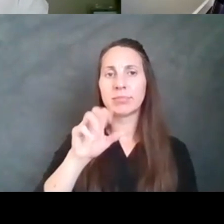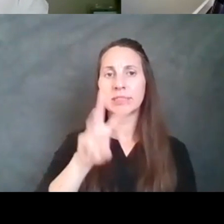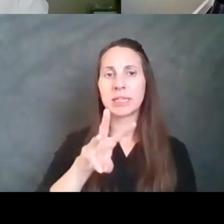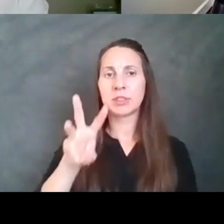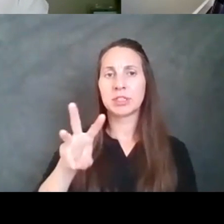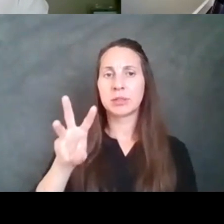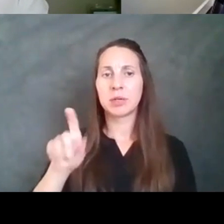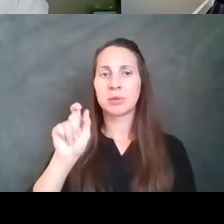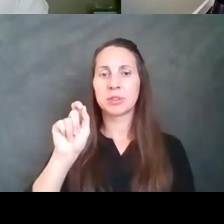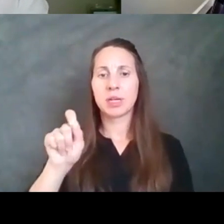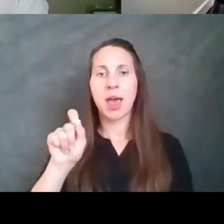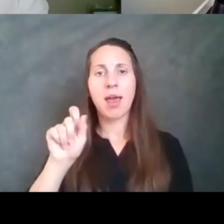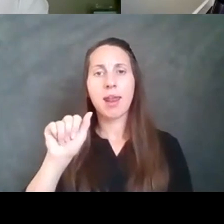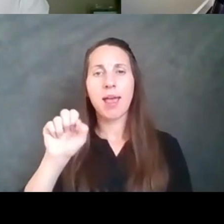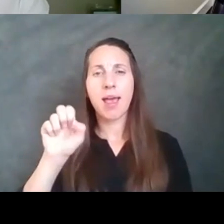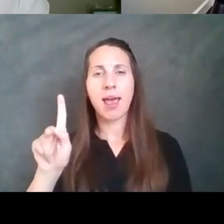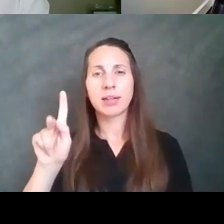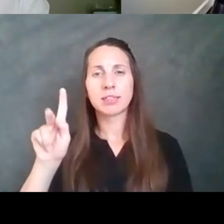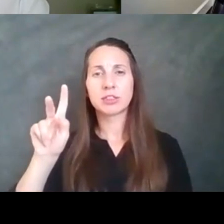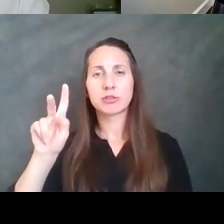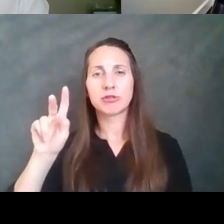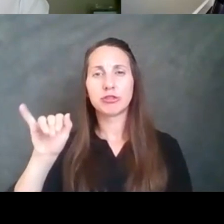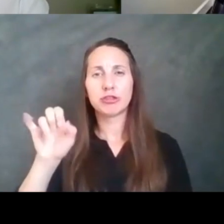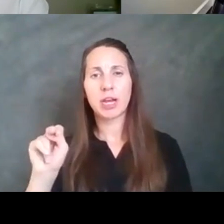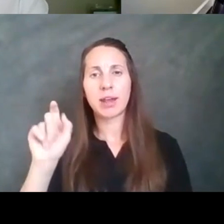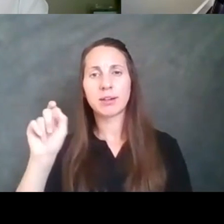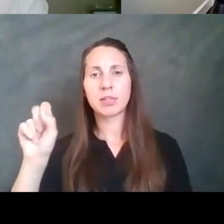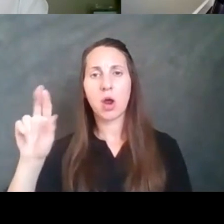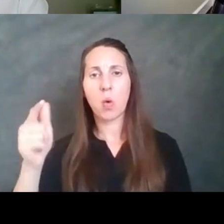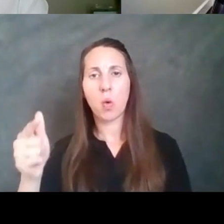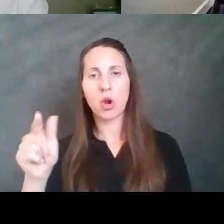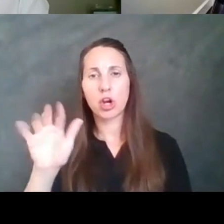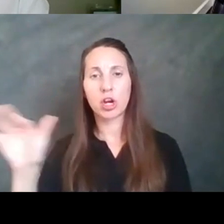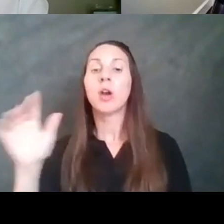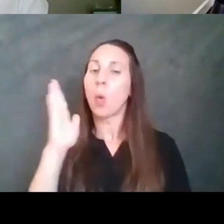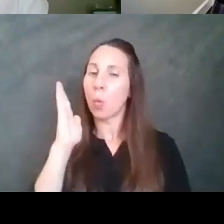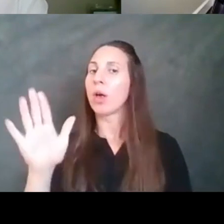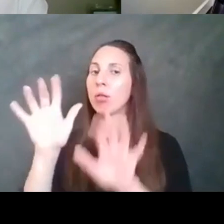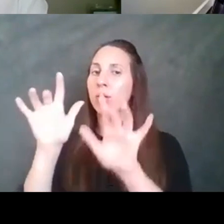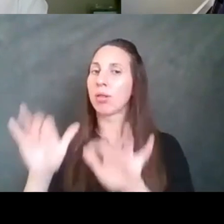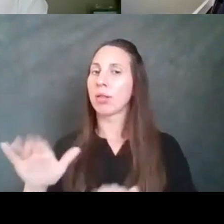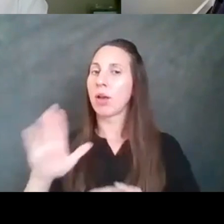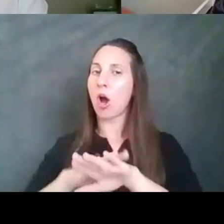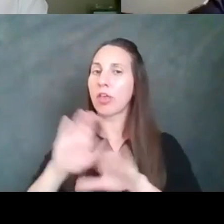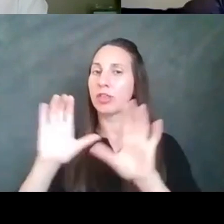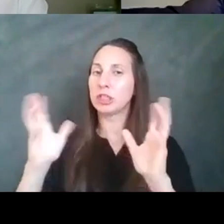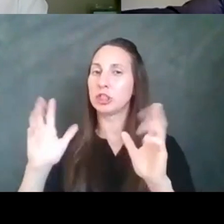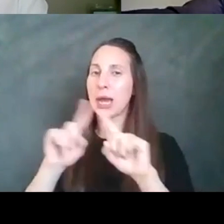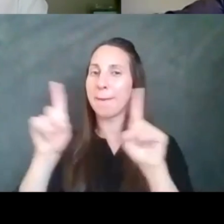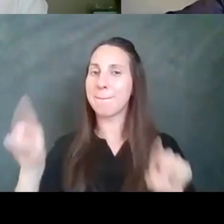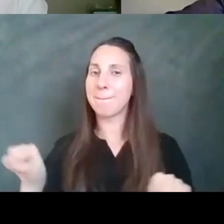www.askjan.org. Eric, if you can put that in the chat box so that people can see that link, that would be